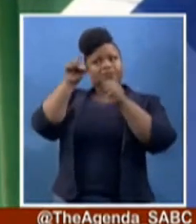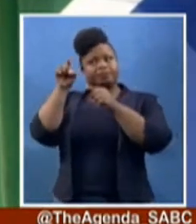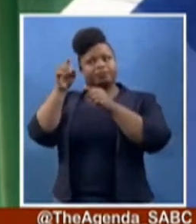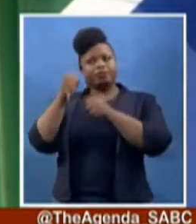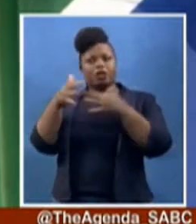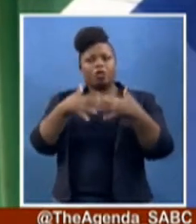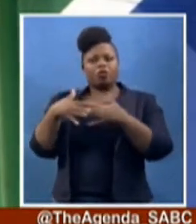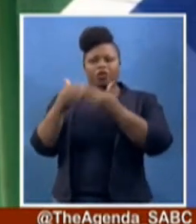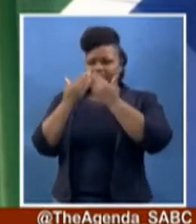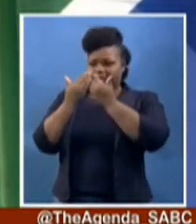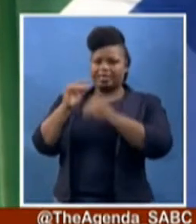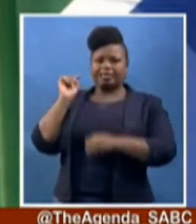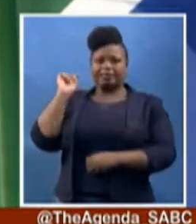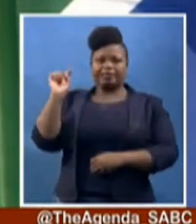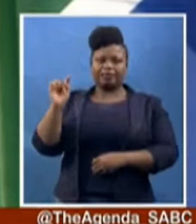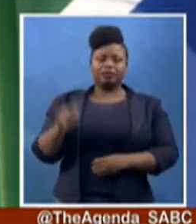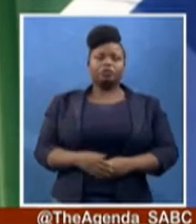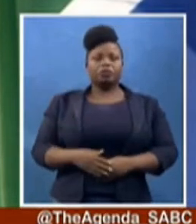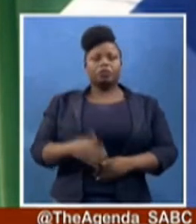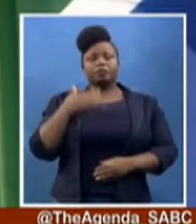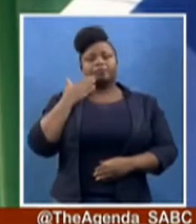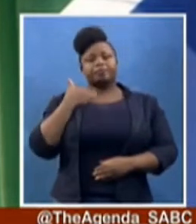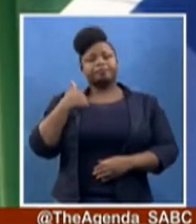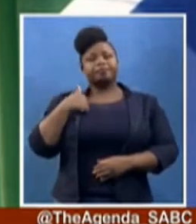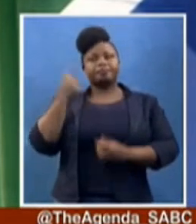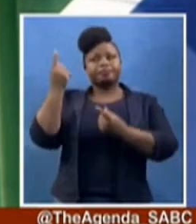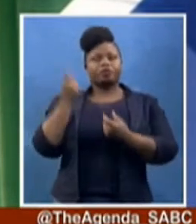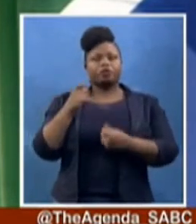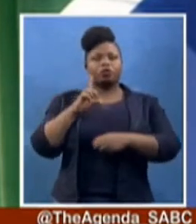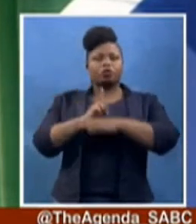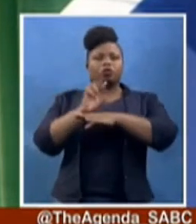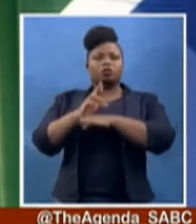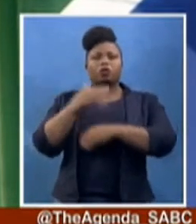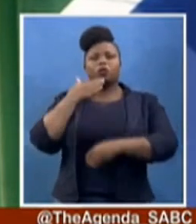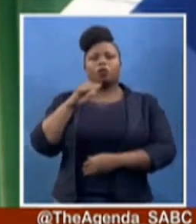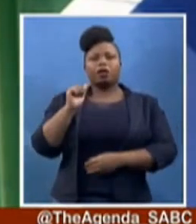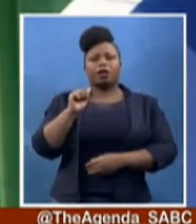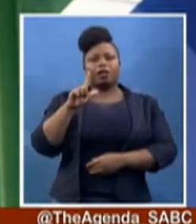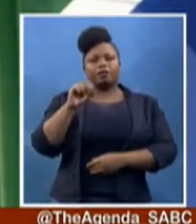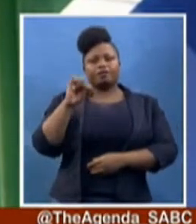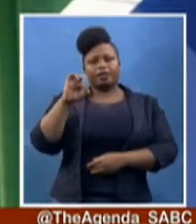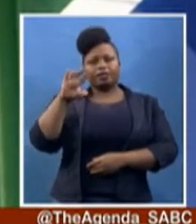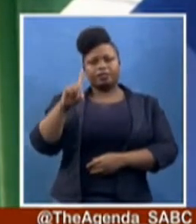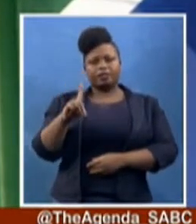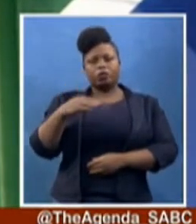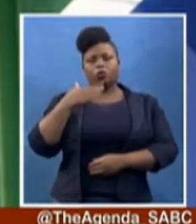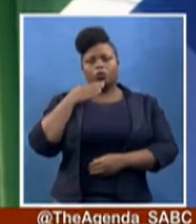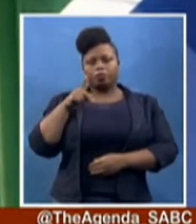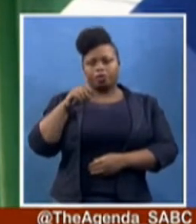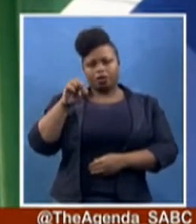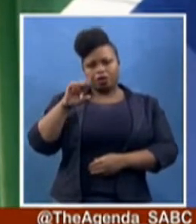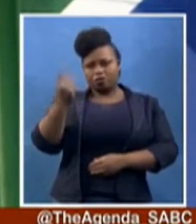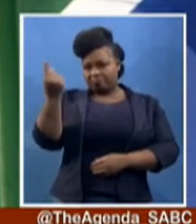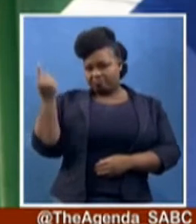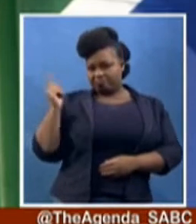Dr. Alfred Anthony Pickard to the front.